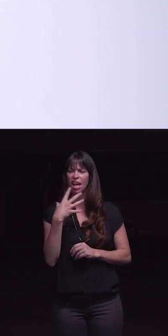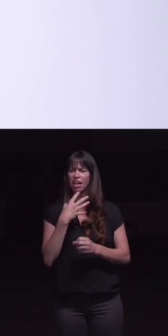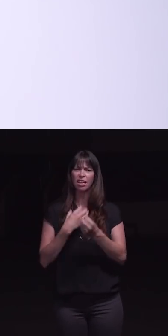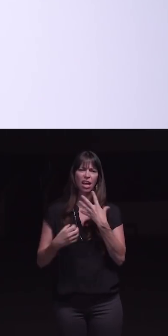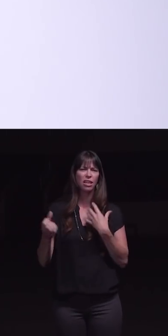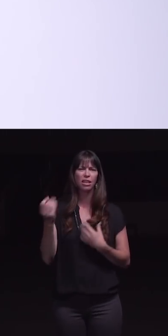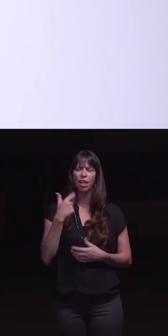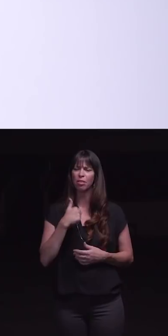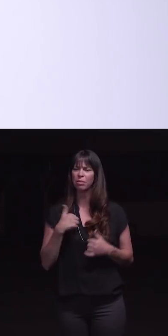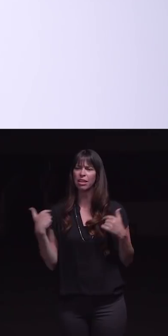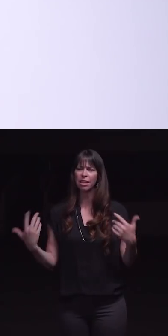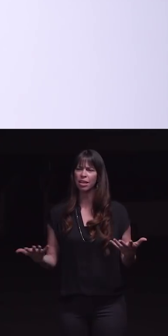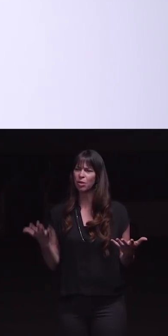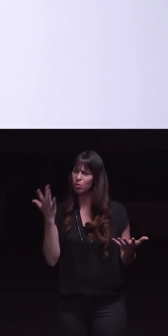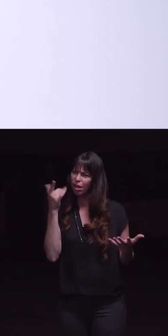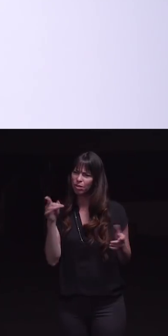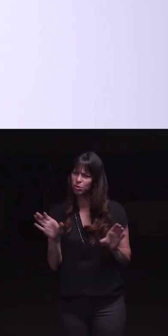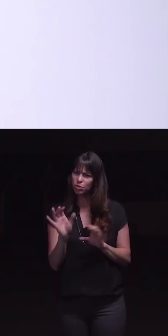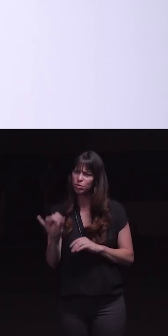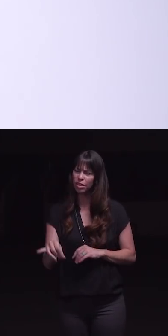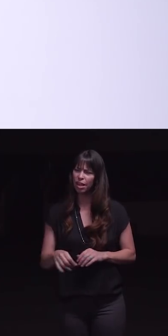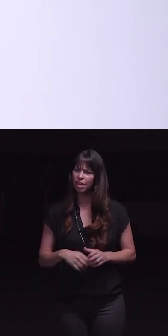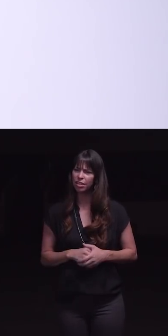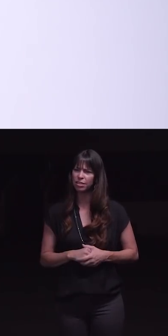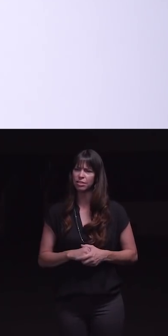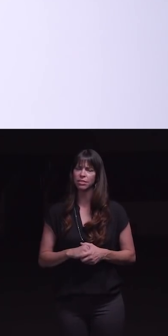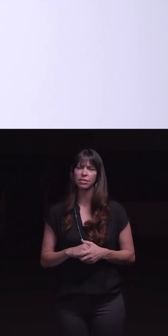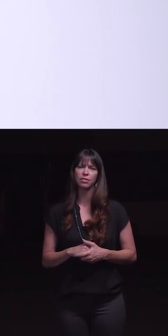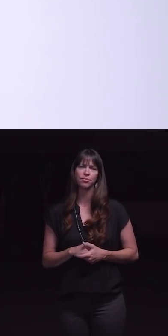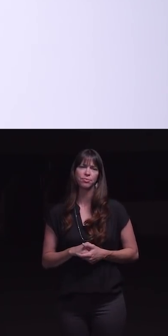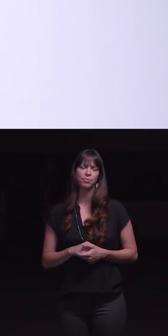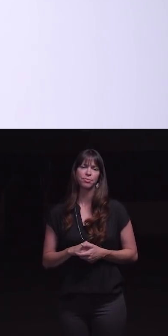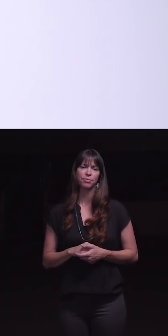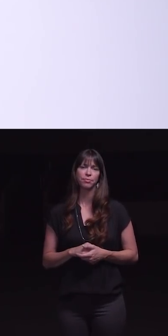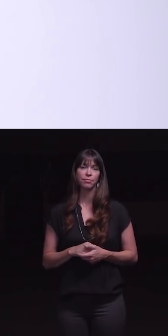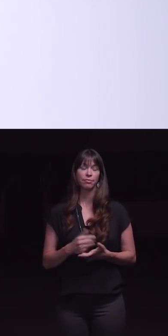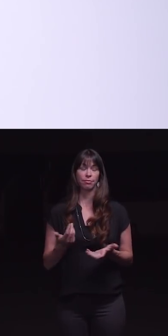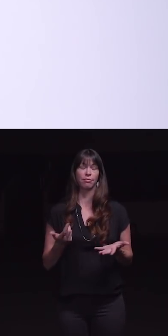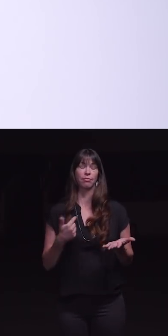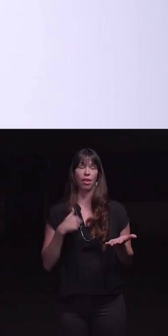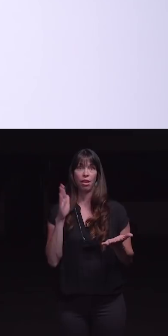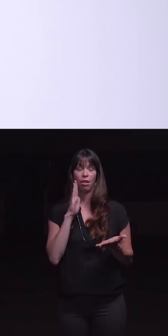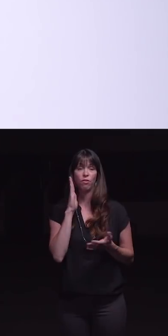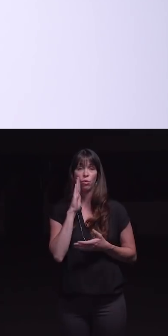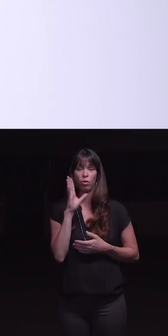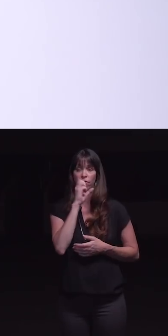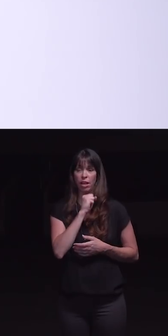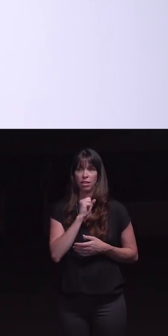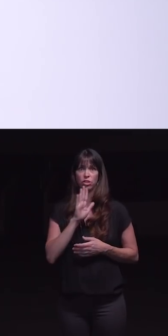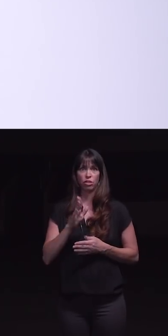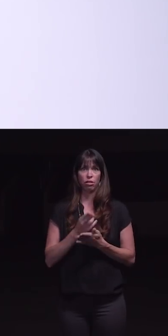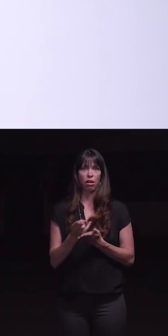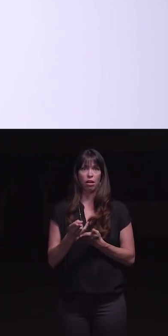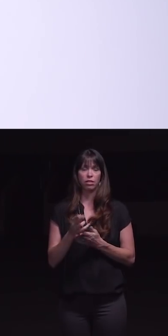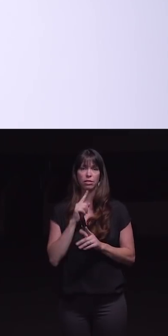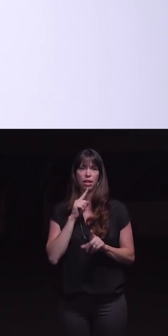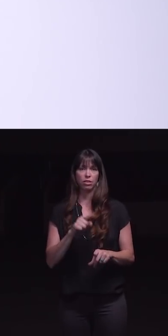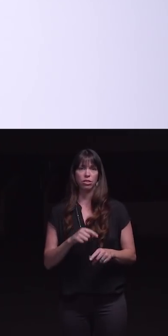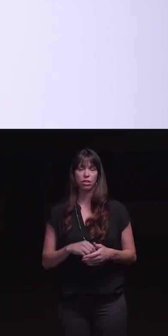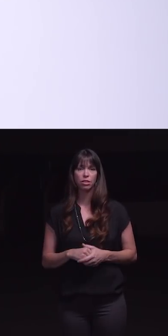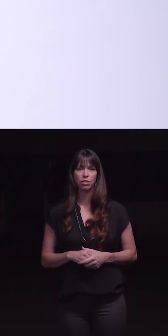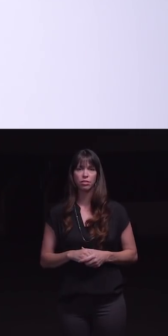verbally abuse me. Why do you do that? I never could have guessed her honest